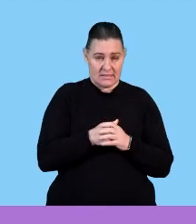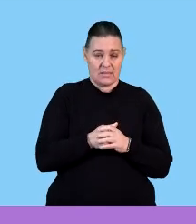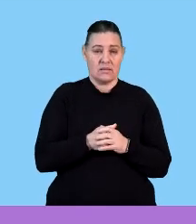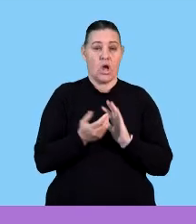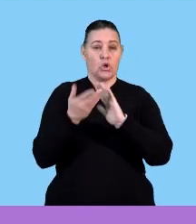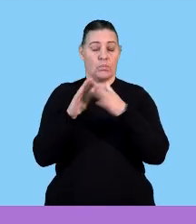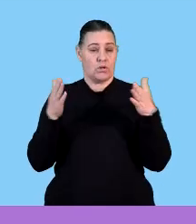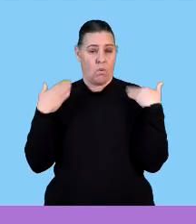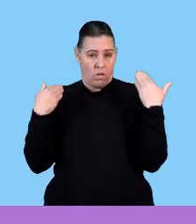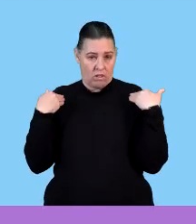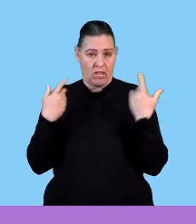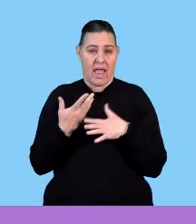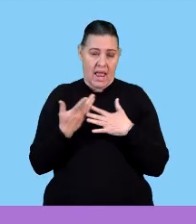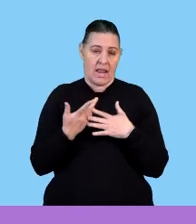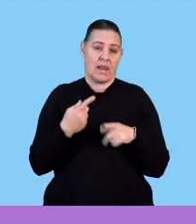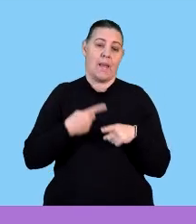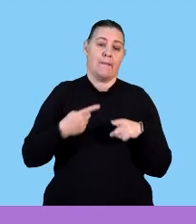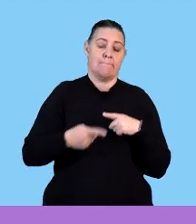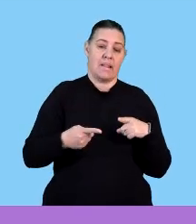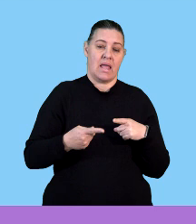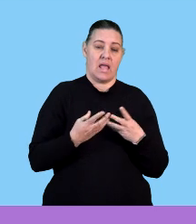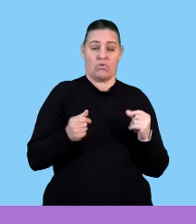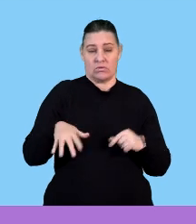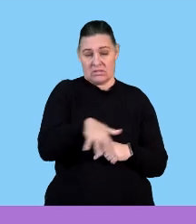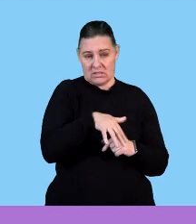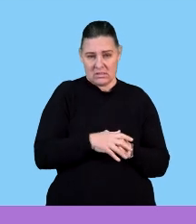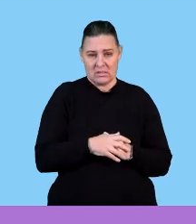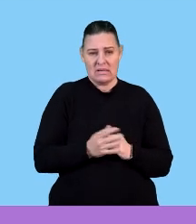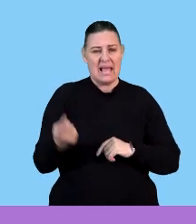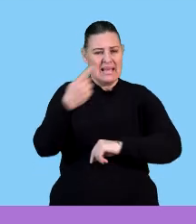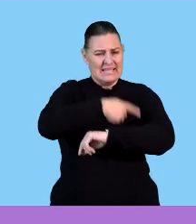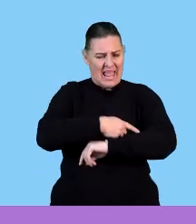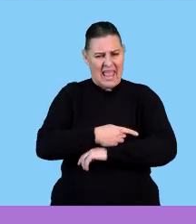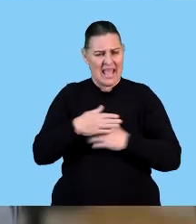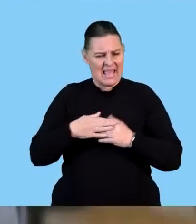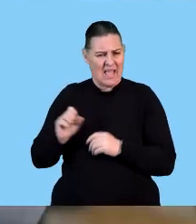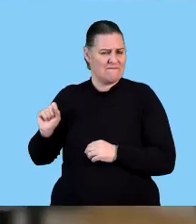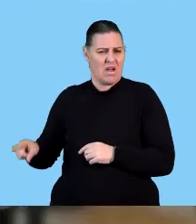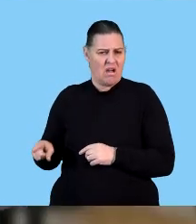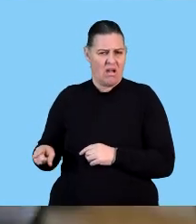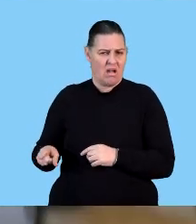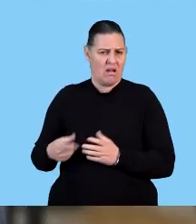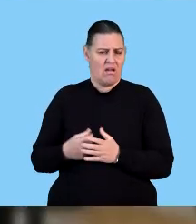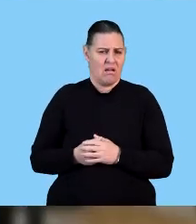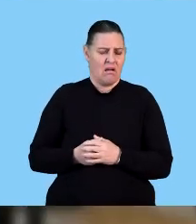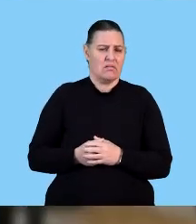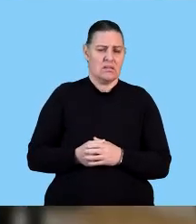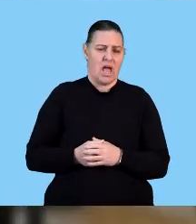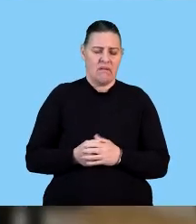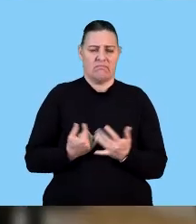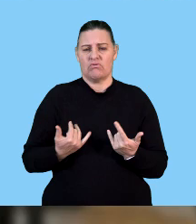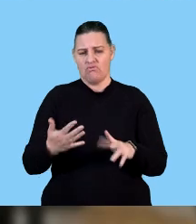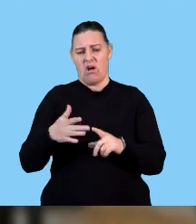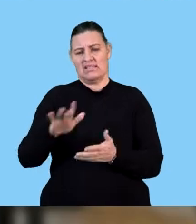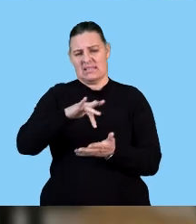the community hall and the playground, because the daycare center is a bit too far away, and then of course you've got lawn in the center.